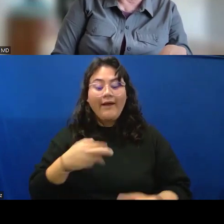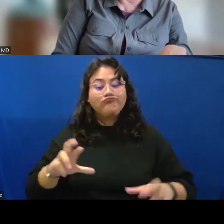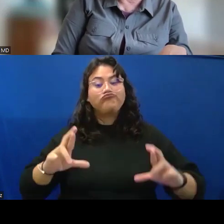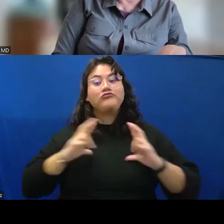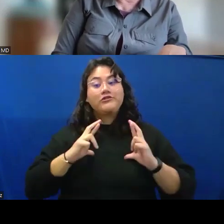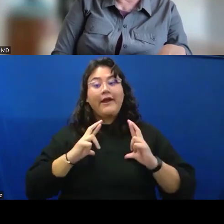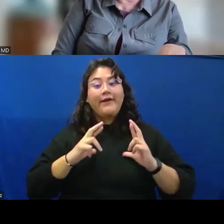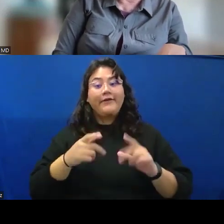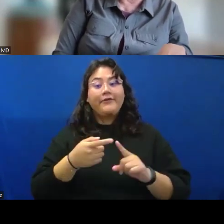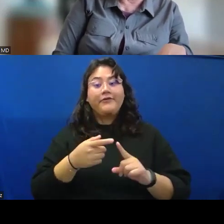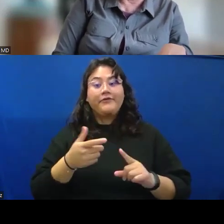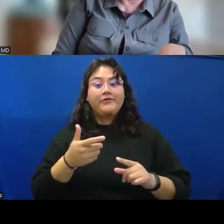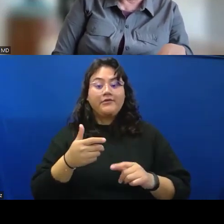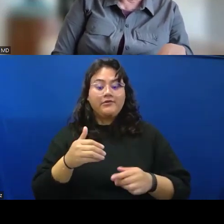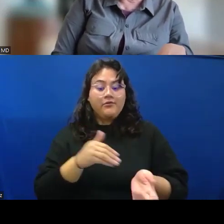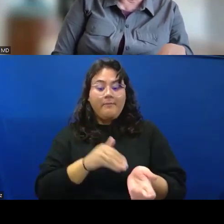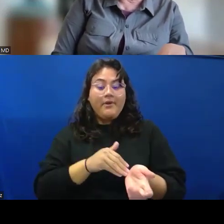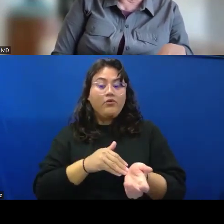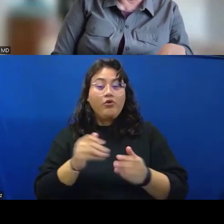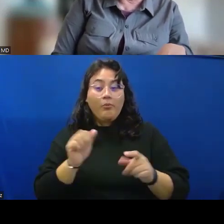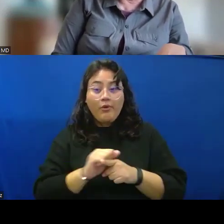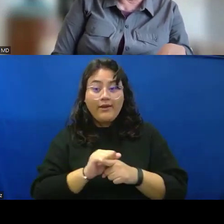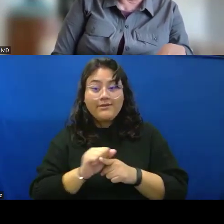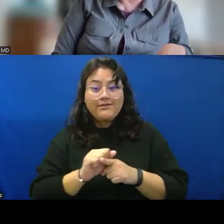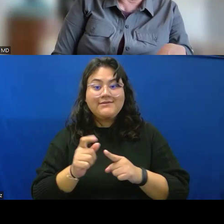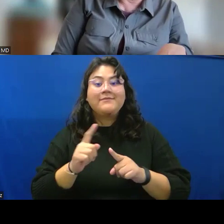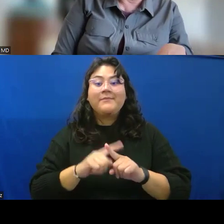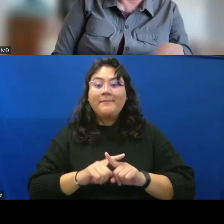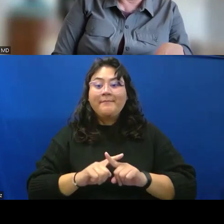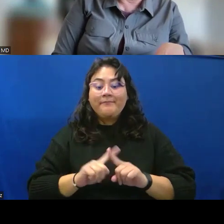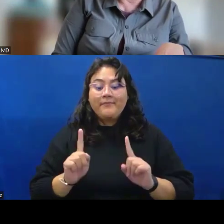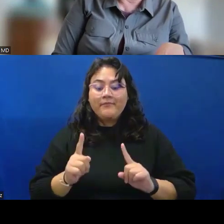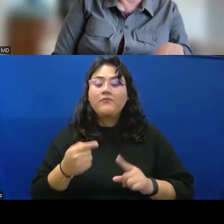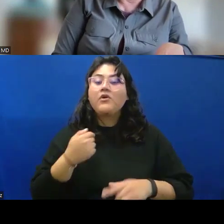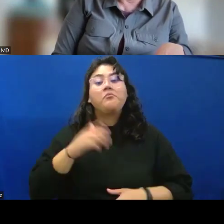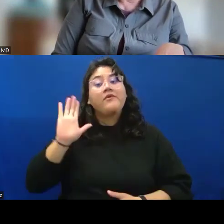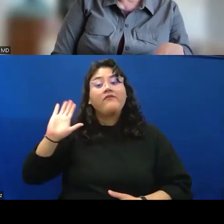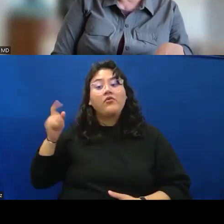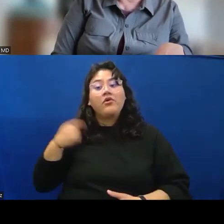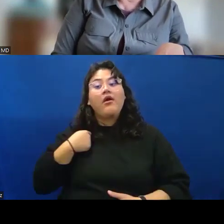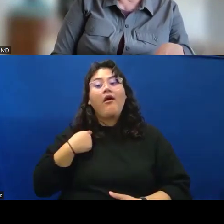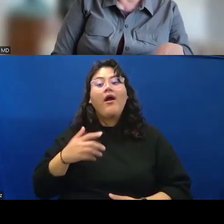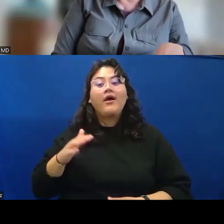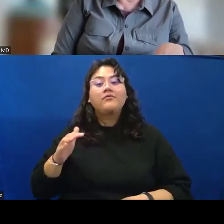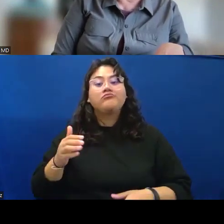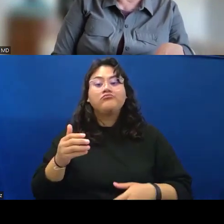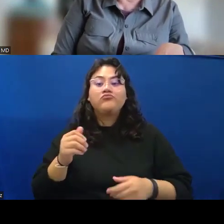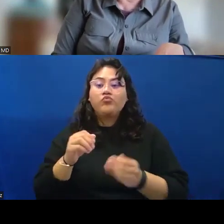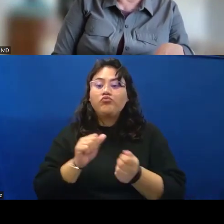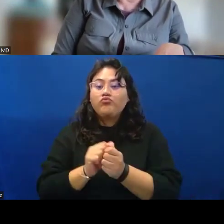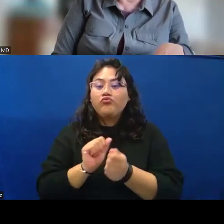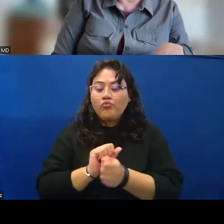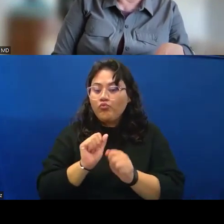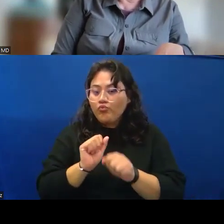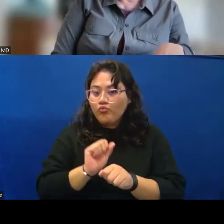practice. I don't take care of patients anymore, but I was a community pediatrician in Albuquerque, and I set up a deaf